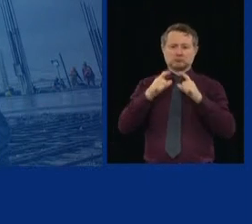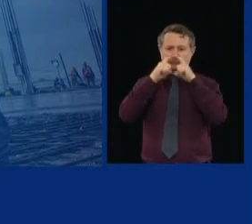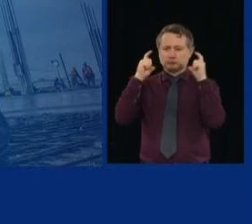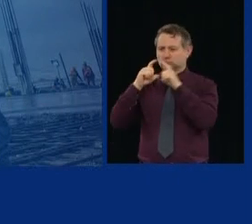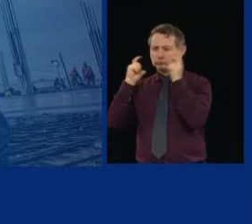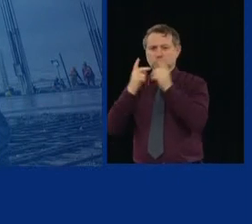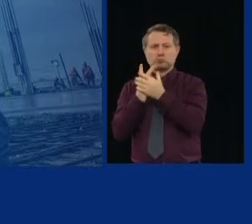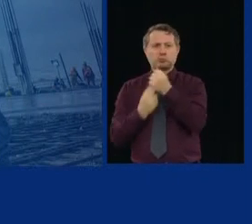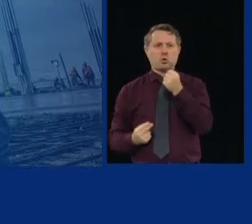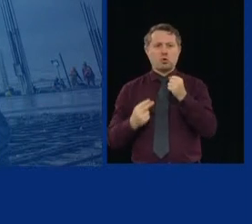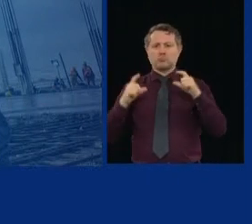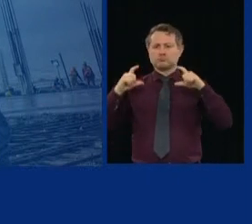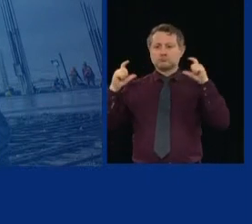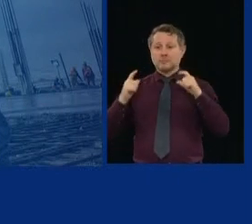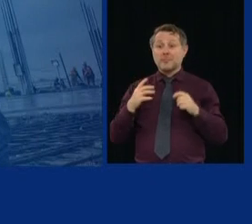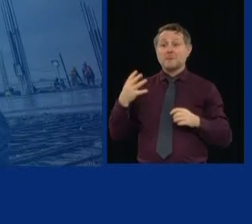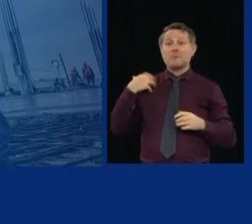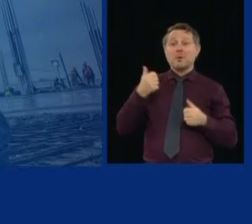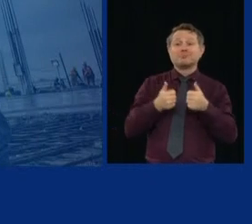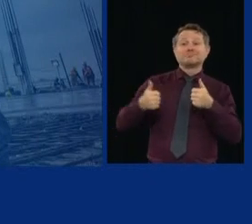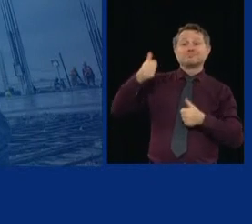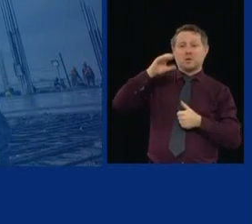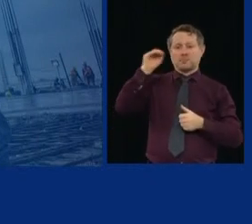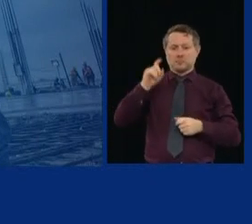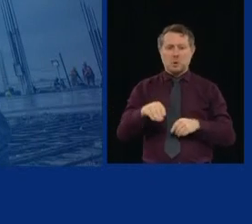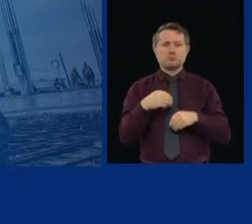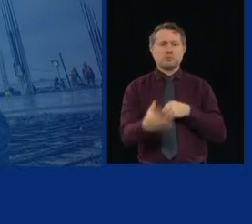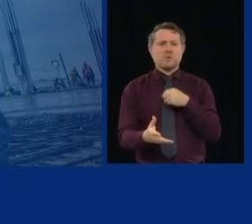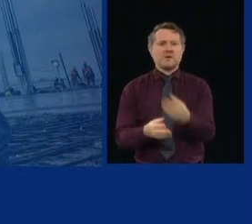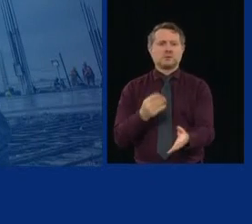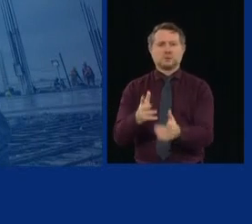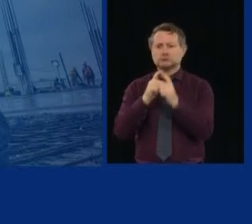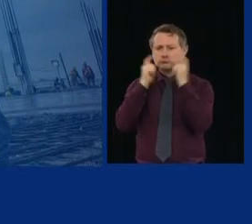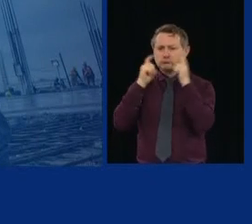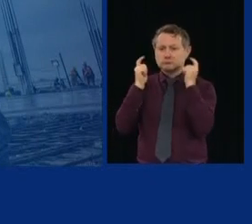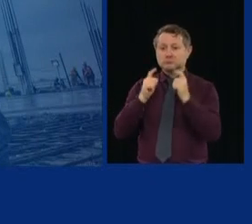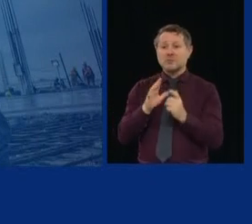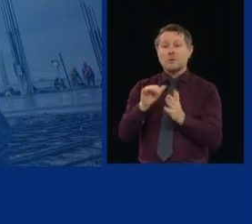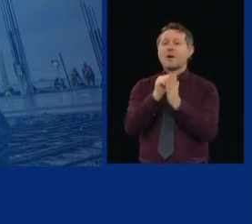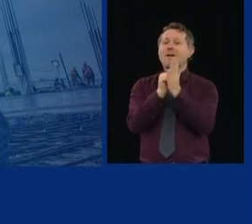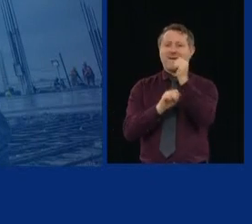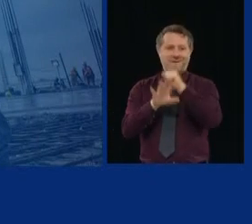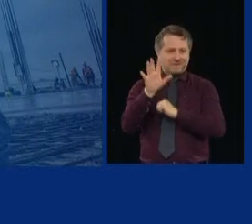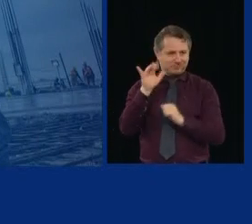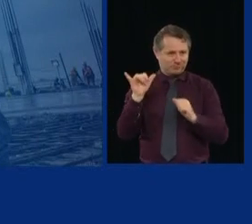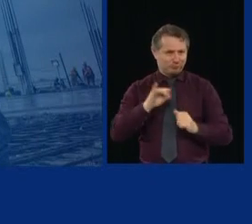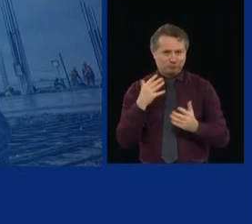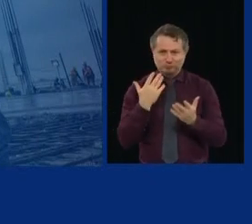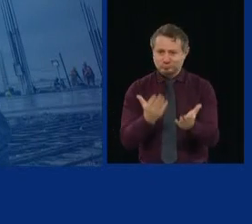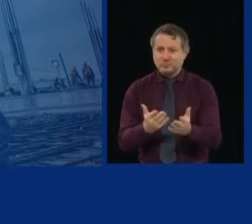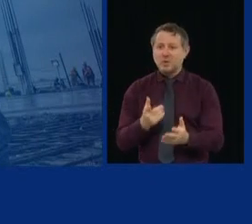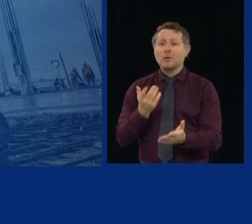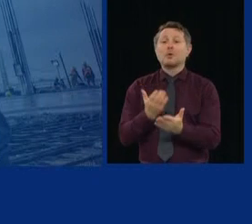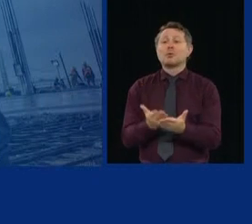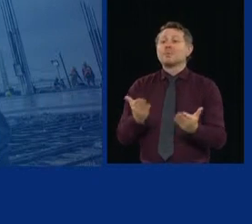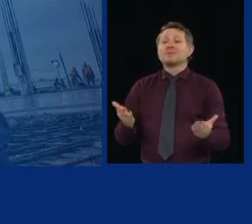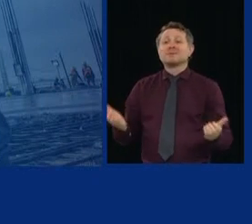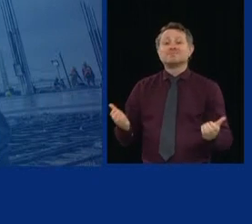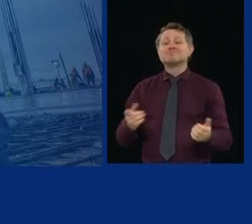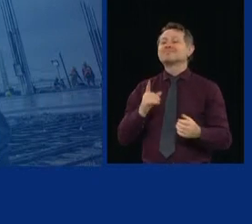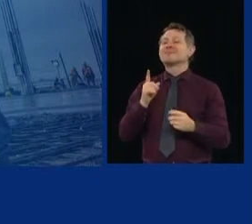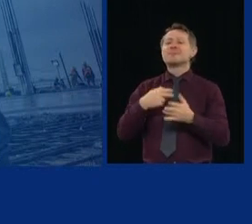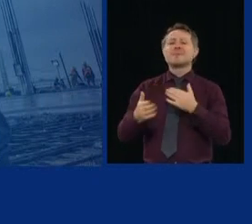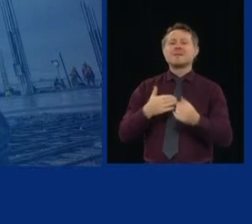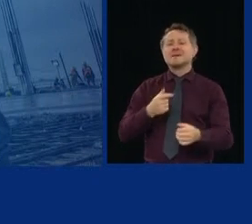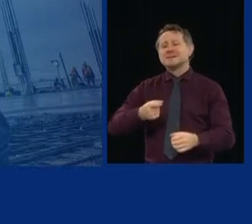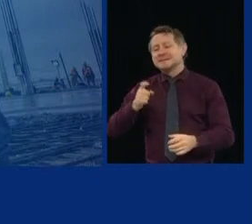must provide the masks, any gloves, any equipment that the employees need on that work site must